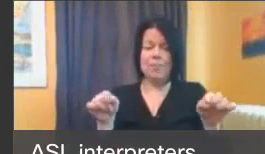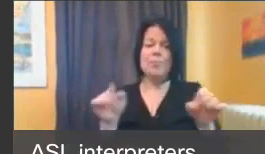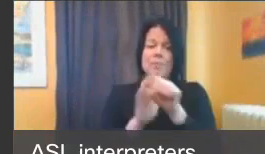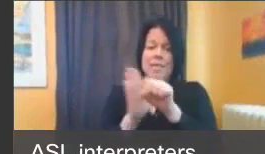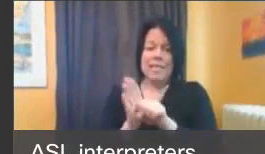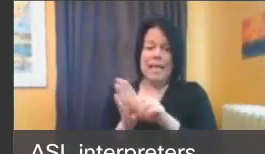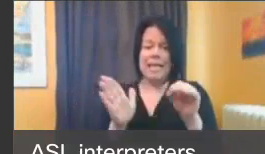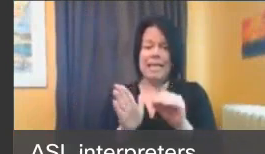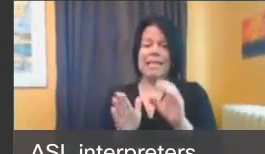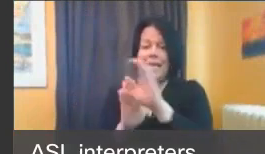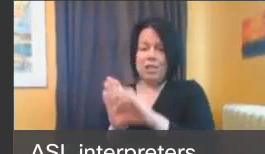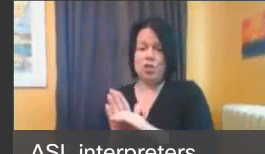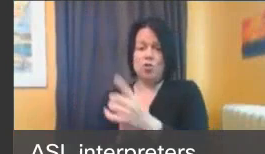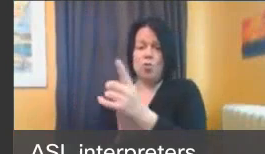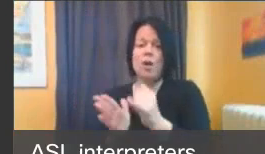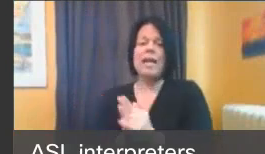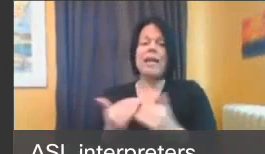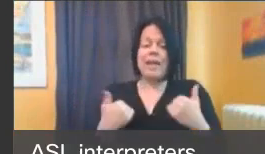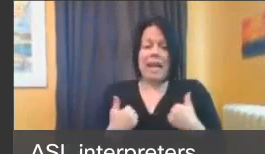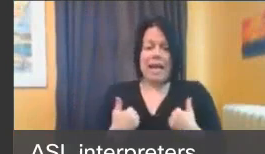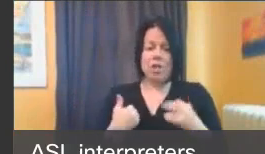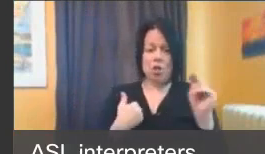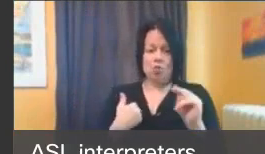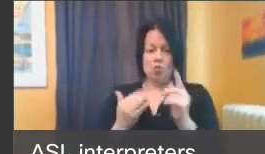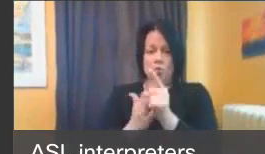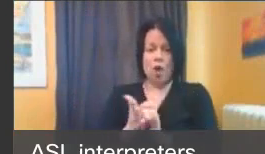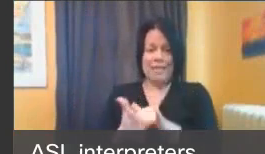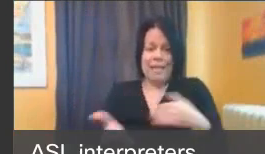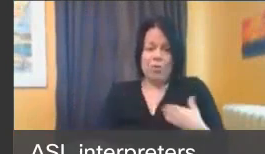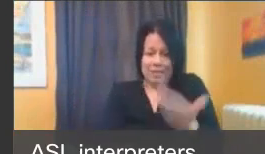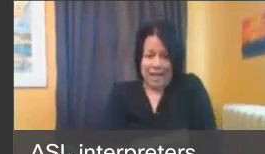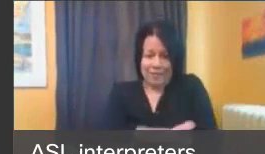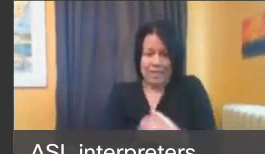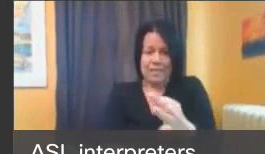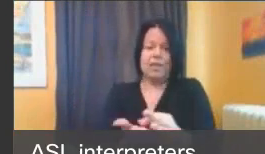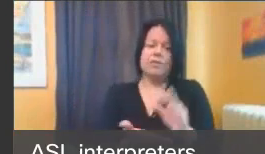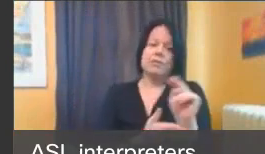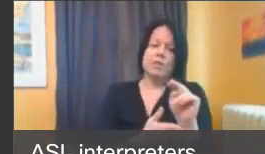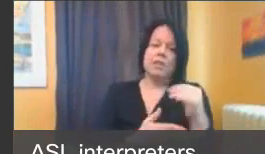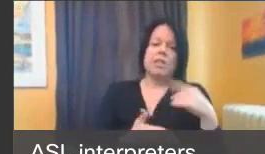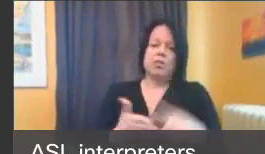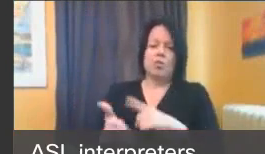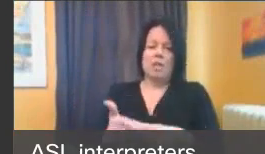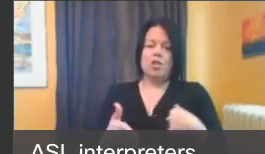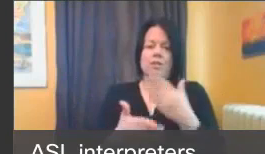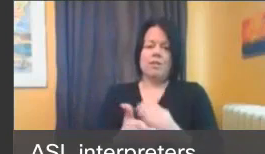one, which does, for facially neutral laws, require evidence of discriminatory intent in some cases.